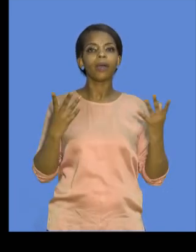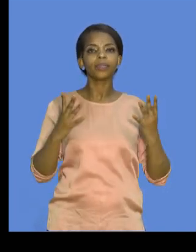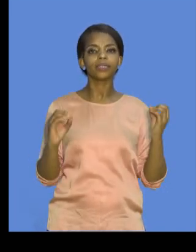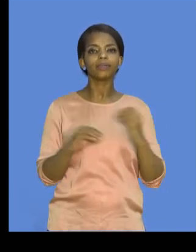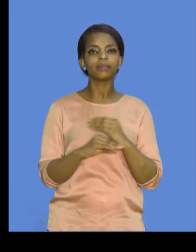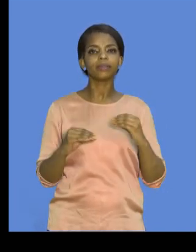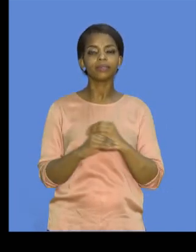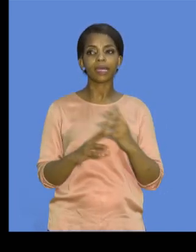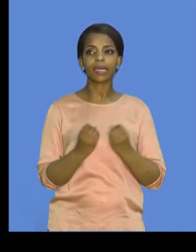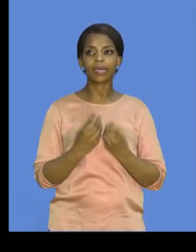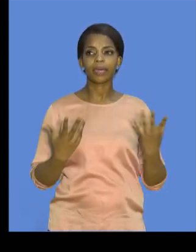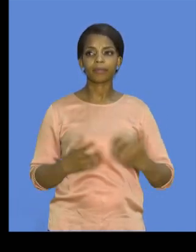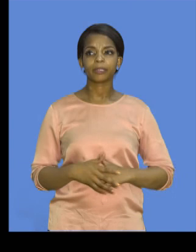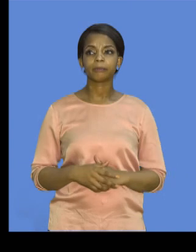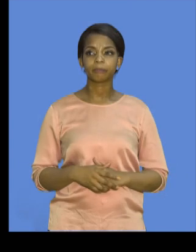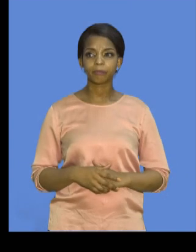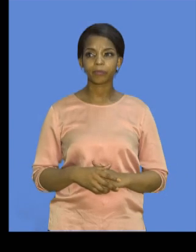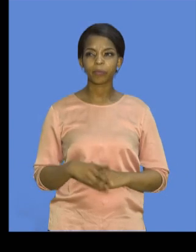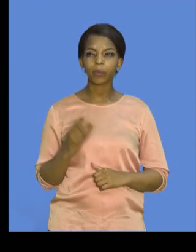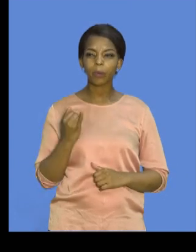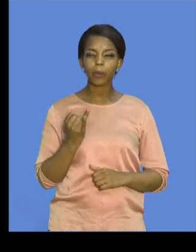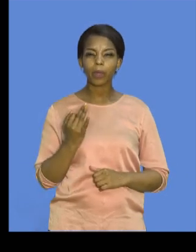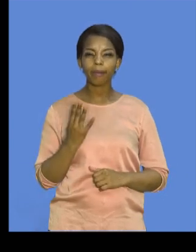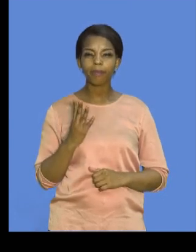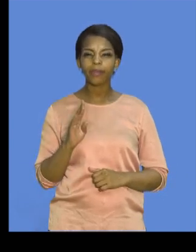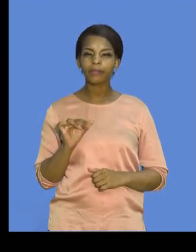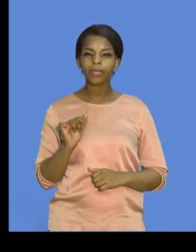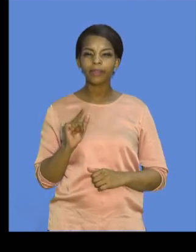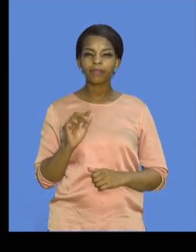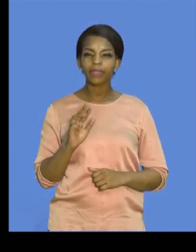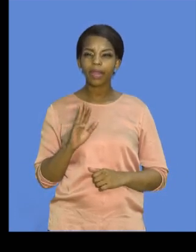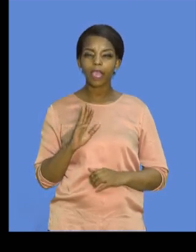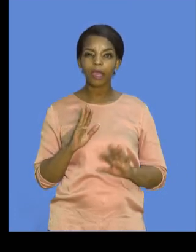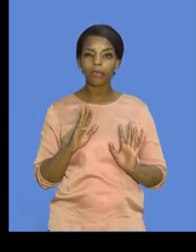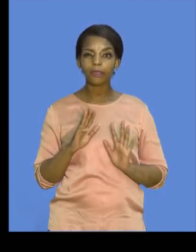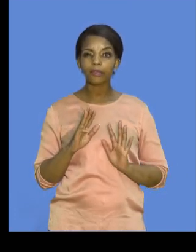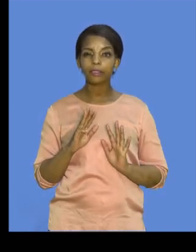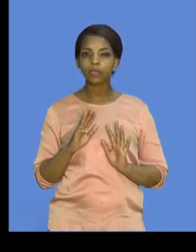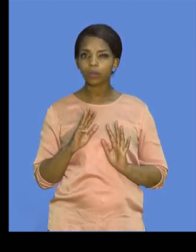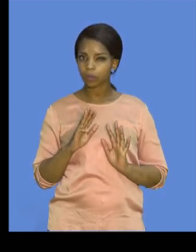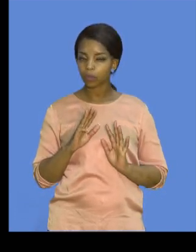electrons? That's a very big number. This is like 1, 2, 3, 4, 5, 6, 7, 8, 9.